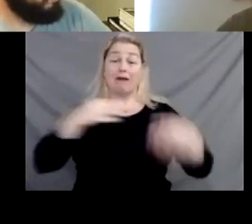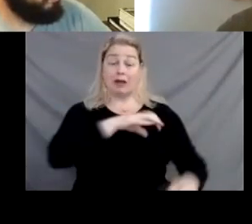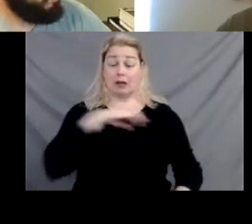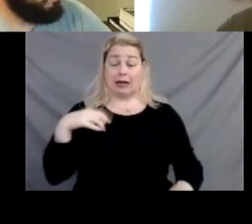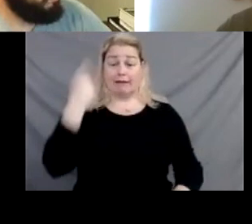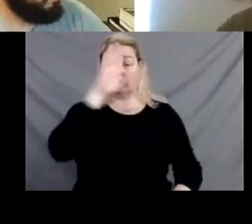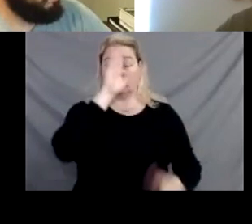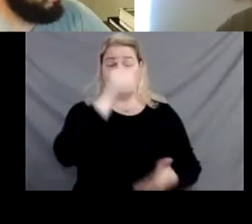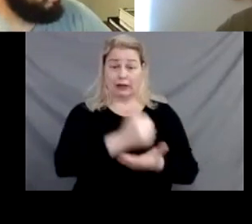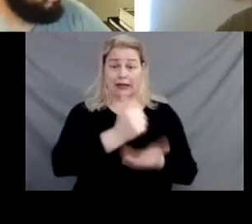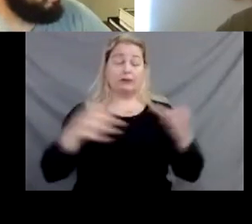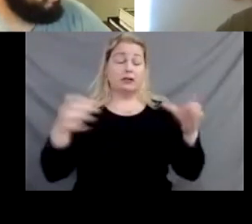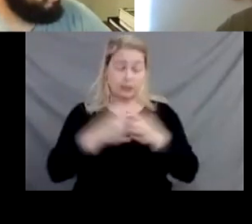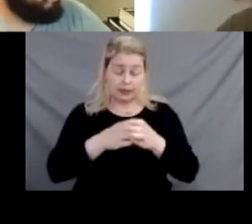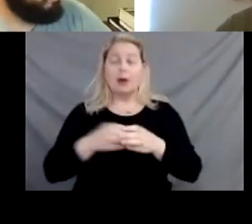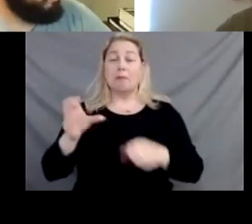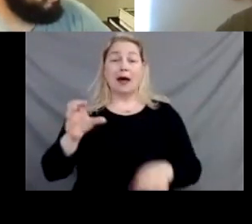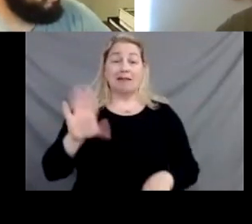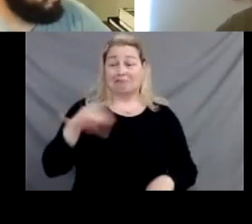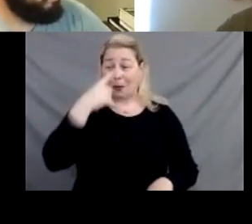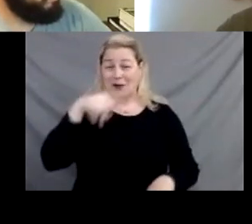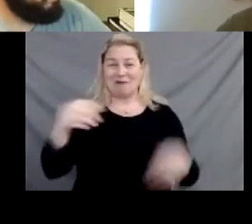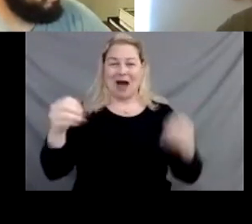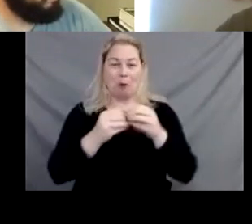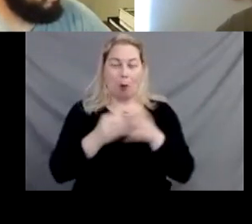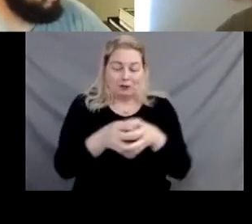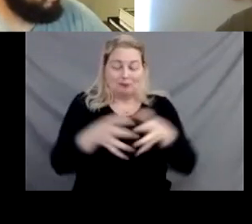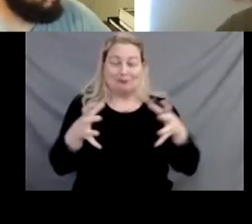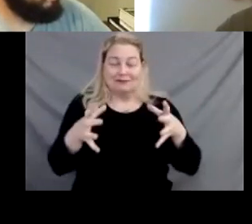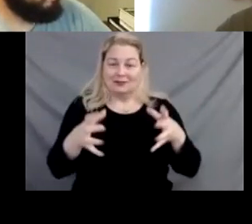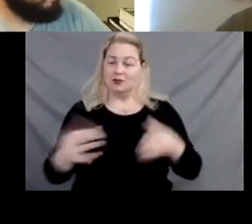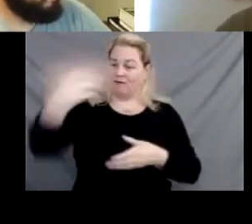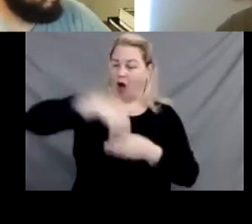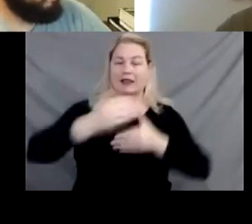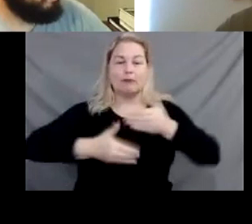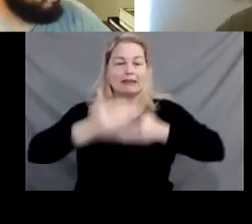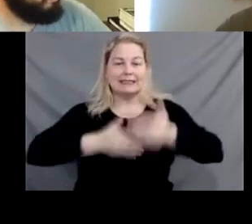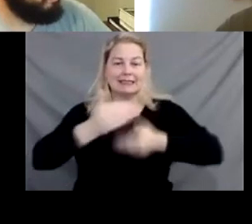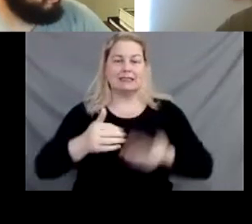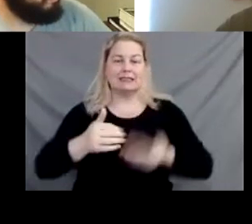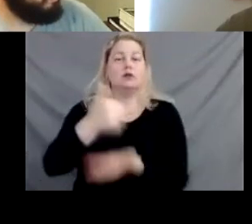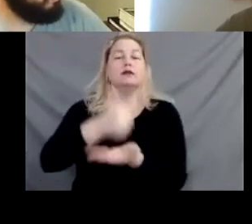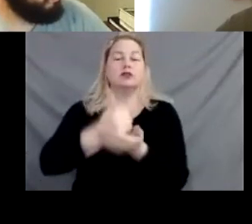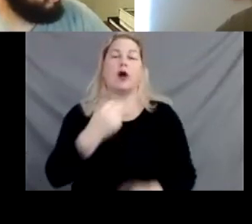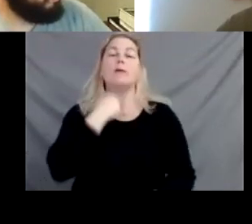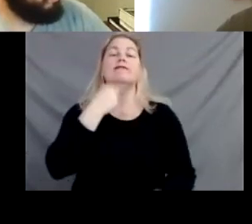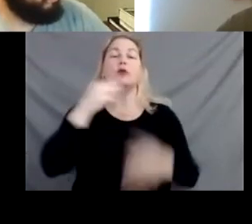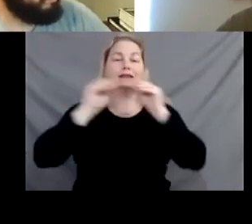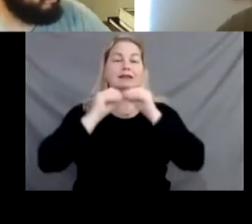in engaging in that legislative process and helping to be that voice too.